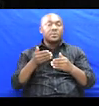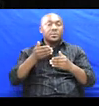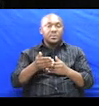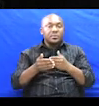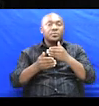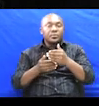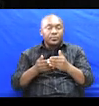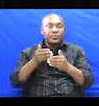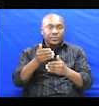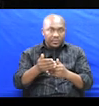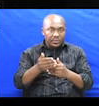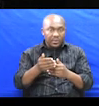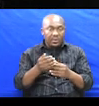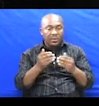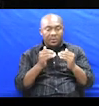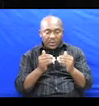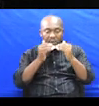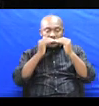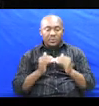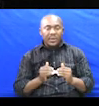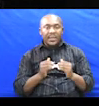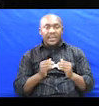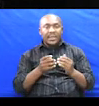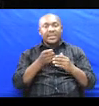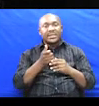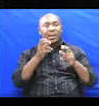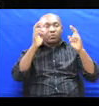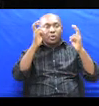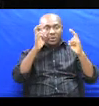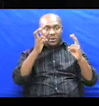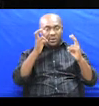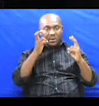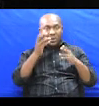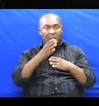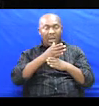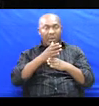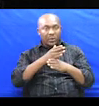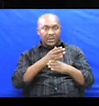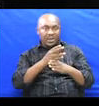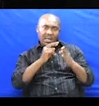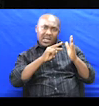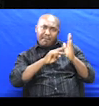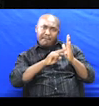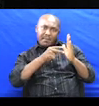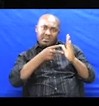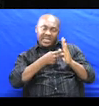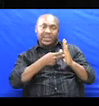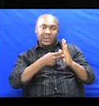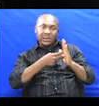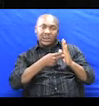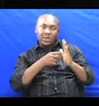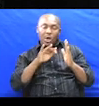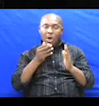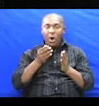gave you, and we shall proceed with the same subtopic, particularly on